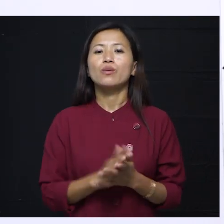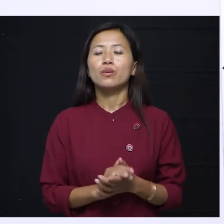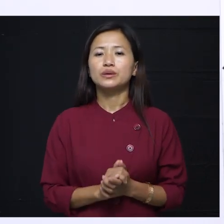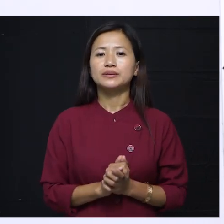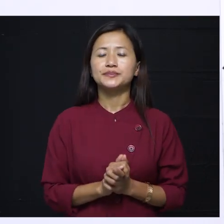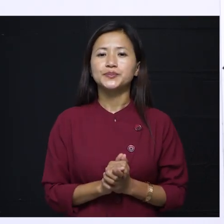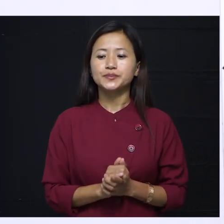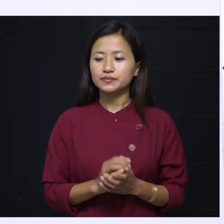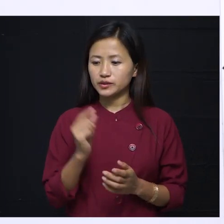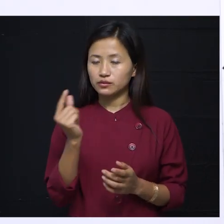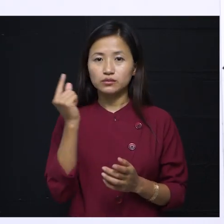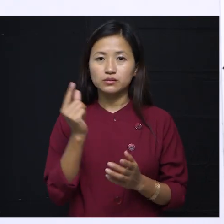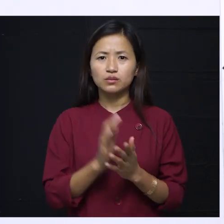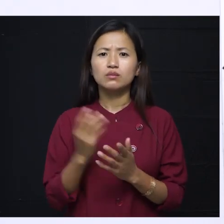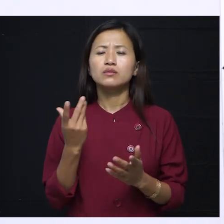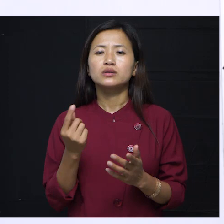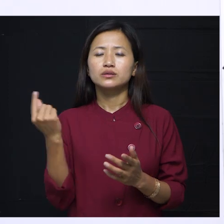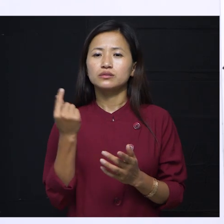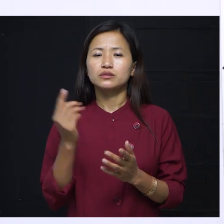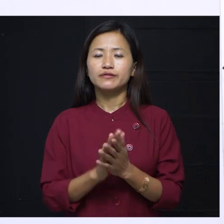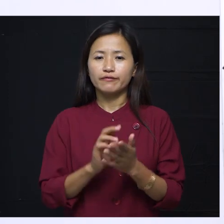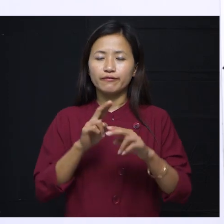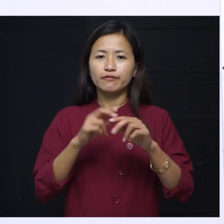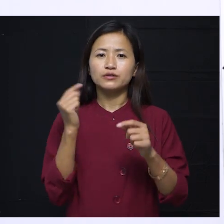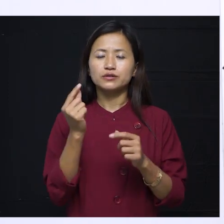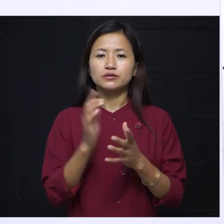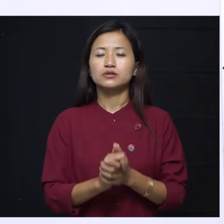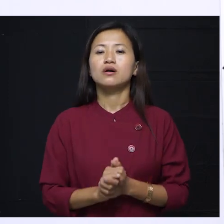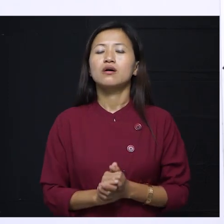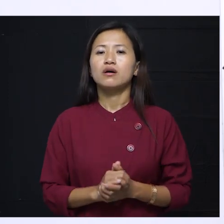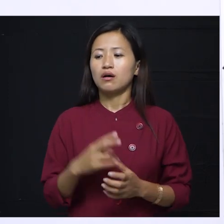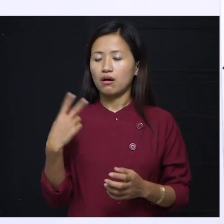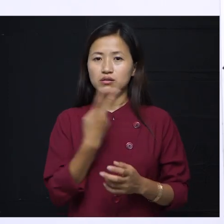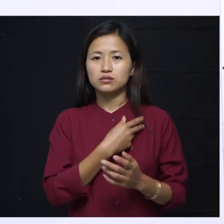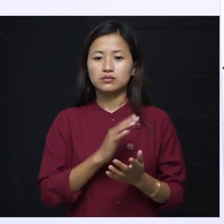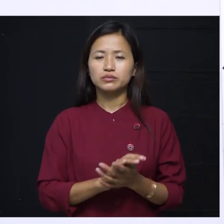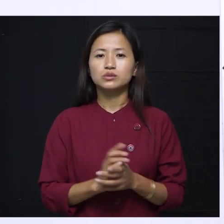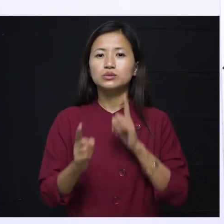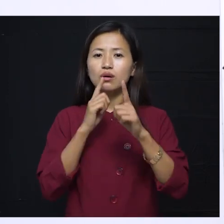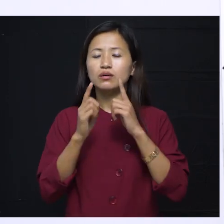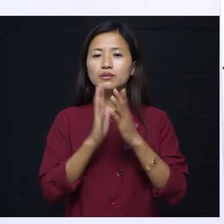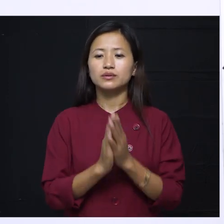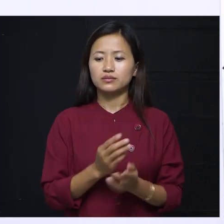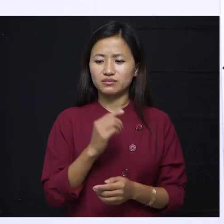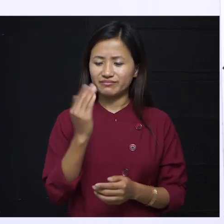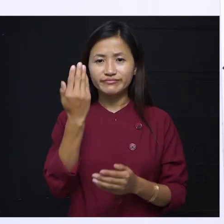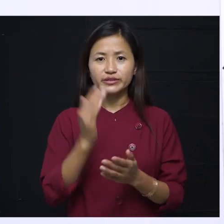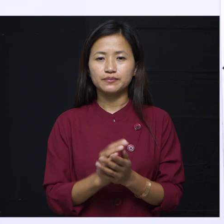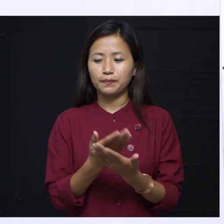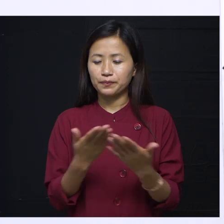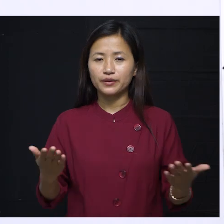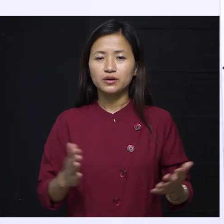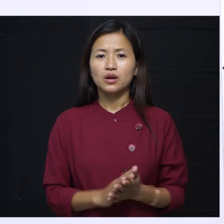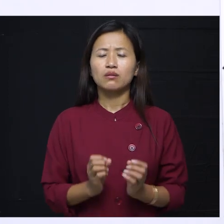though we know the functions of an adjective, what happened in the end is that if we are asked to describe something, there are lots of words